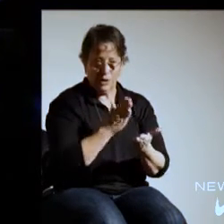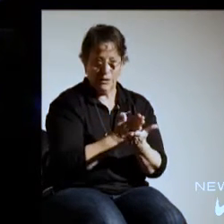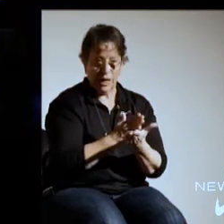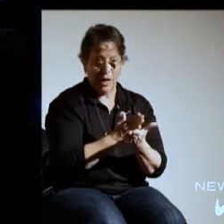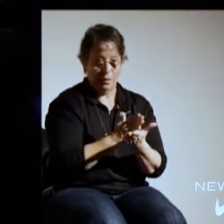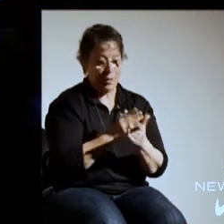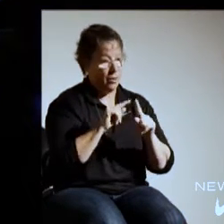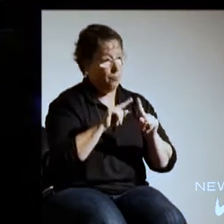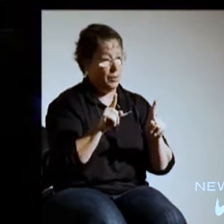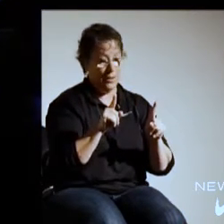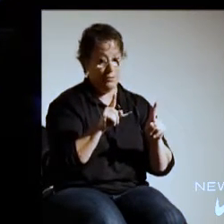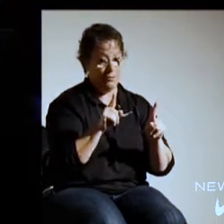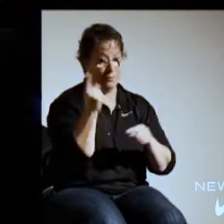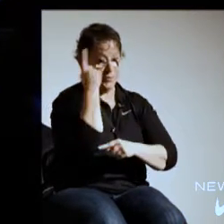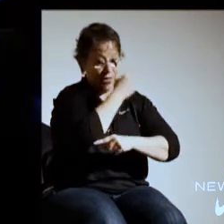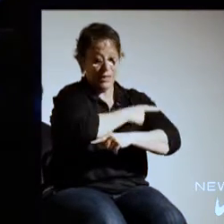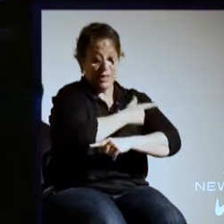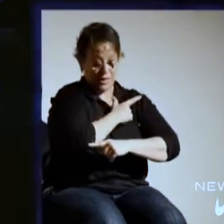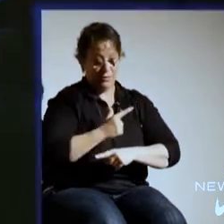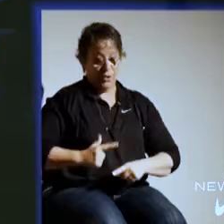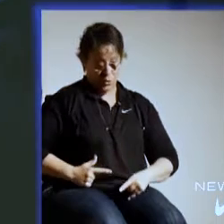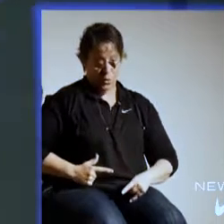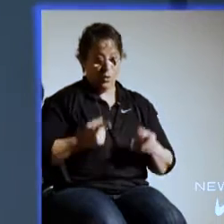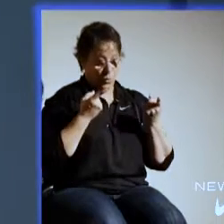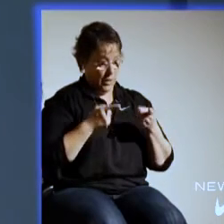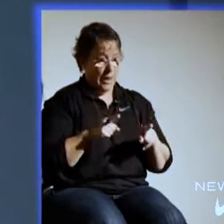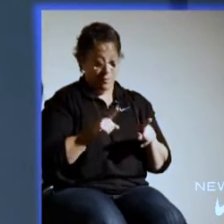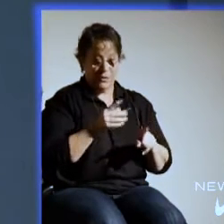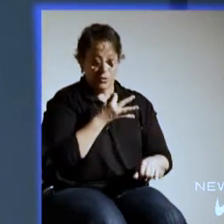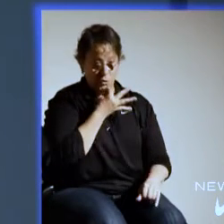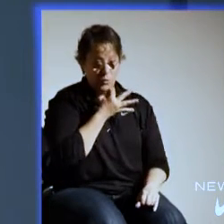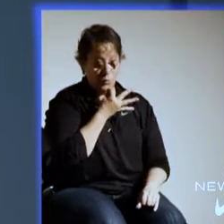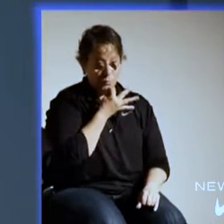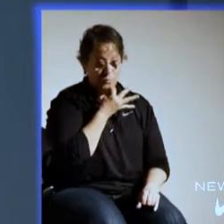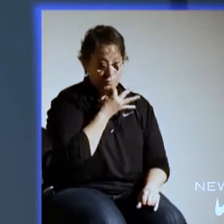The day of the Lord is going to come soon.